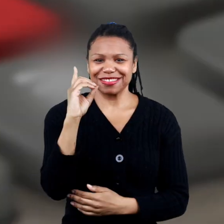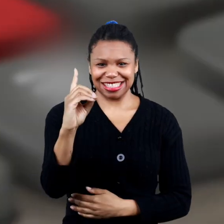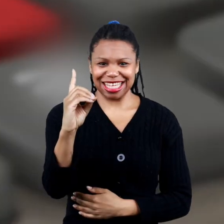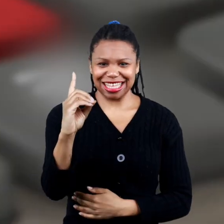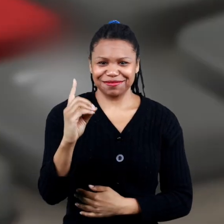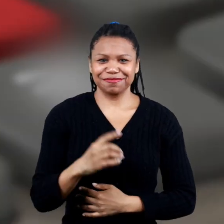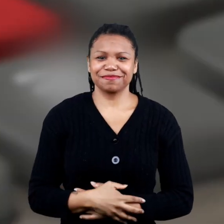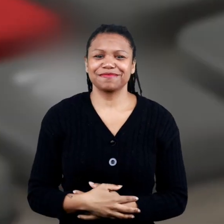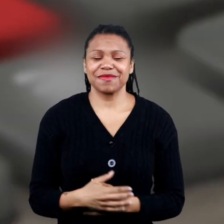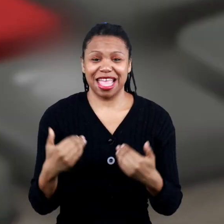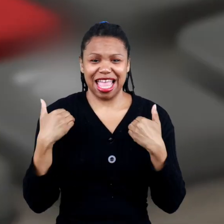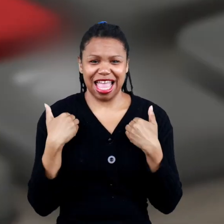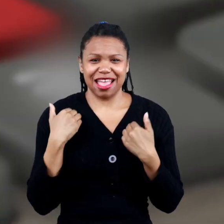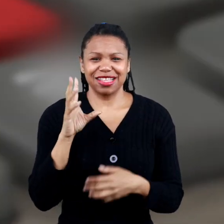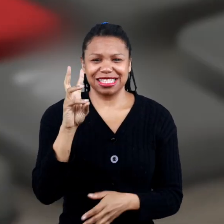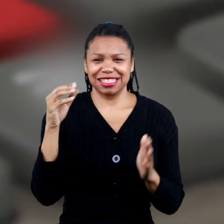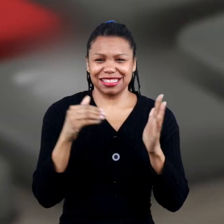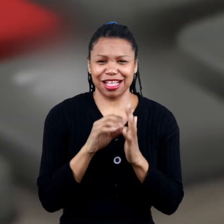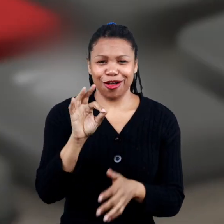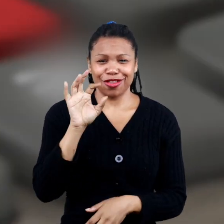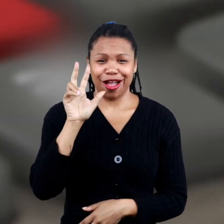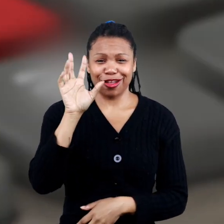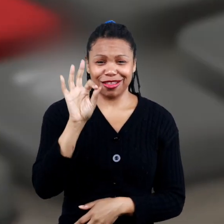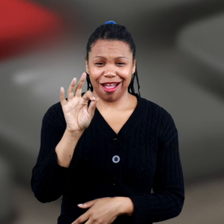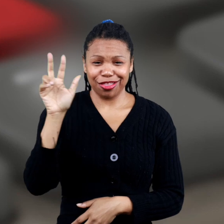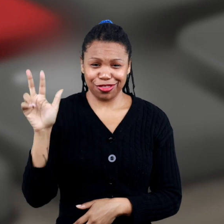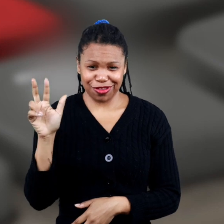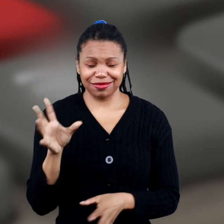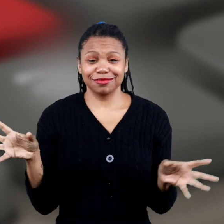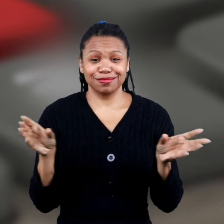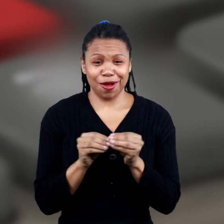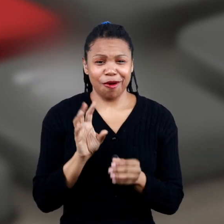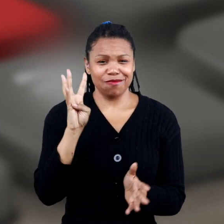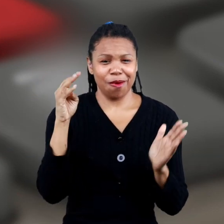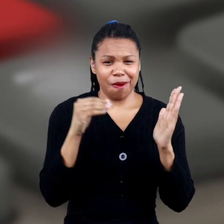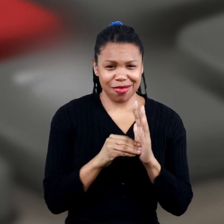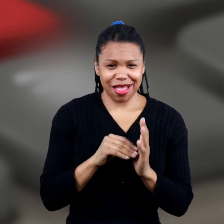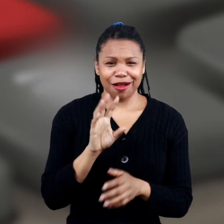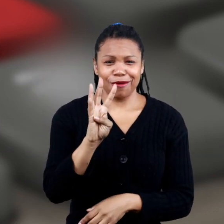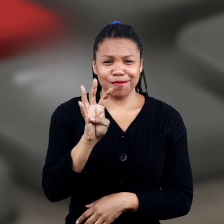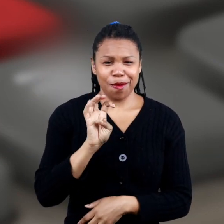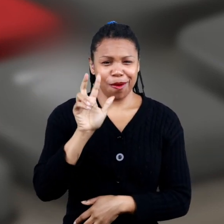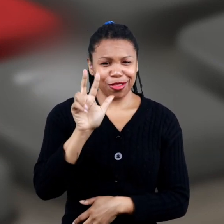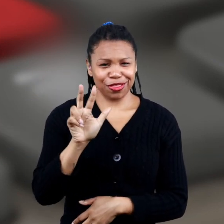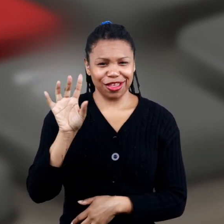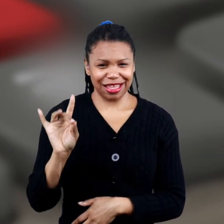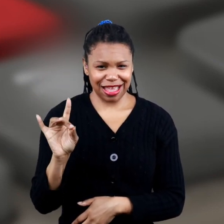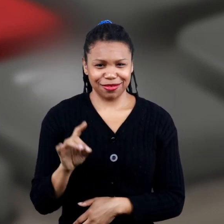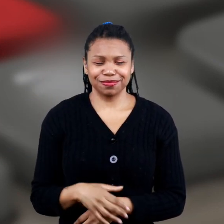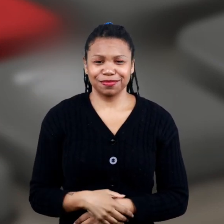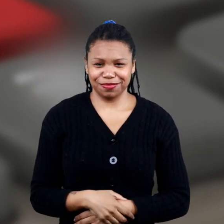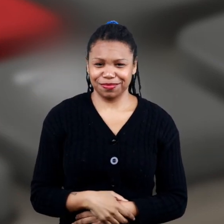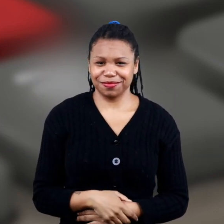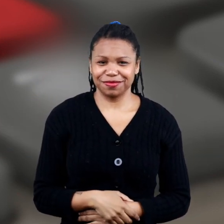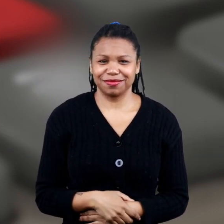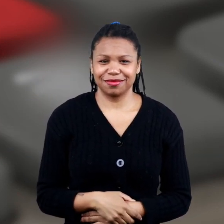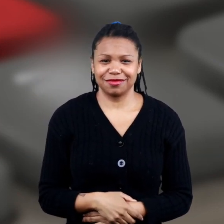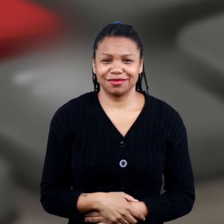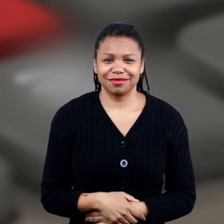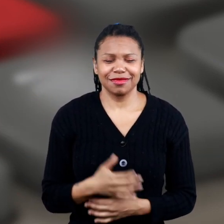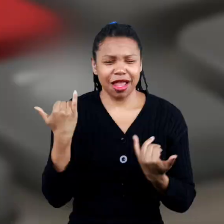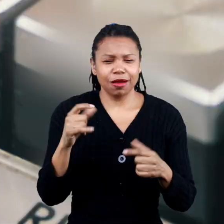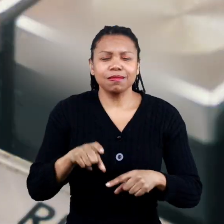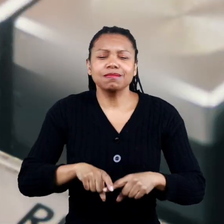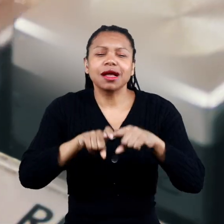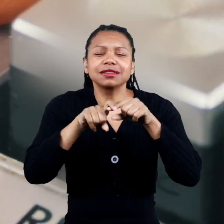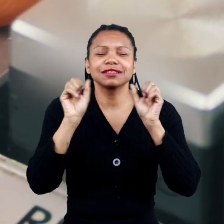Example D. We've got six thousand nine hundred ninety-three plus four thousand four hundred and